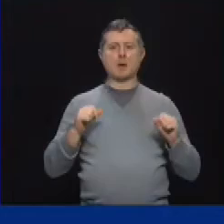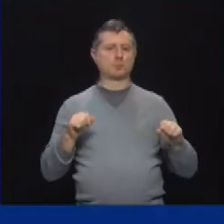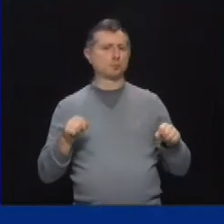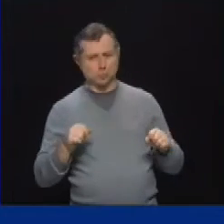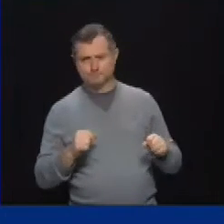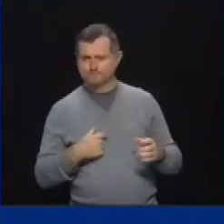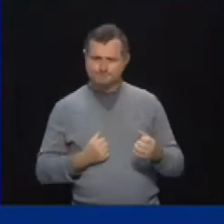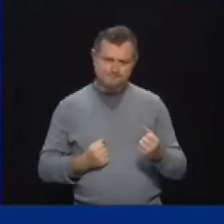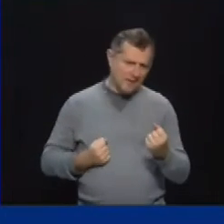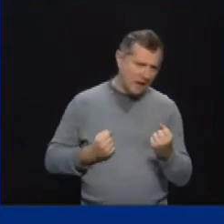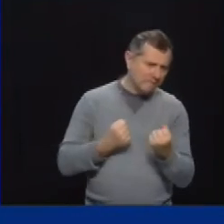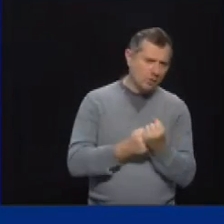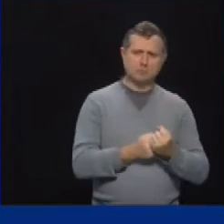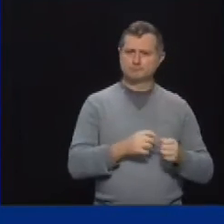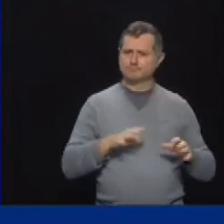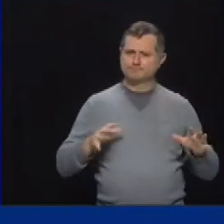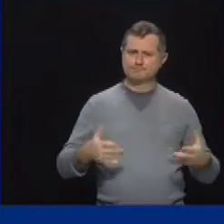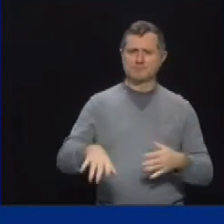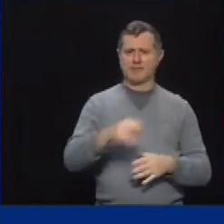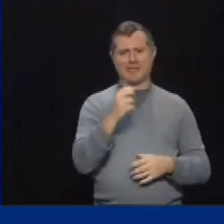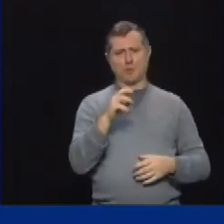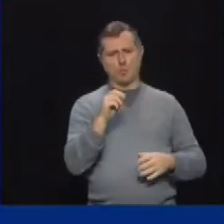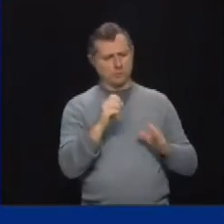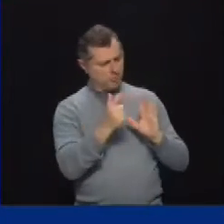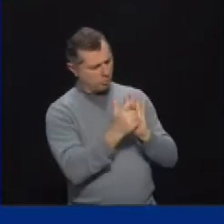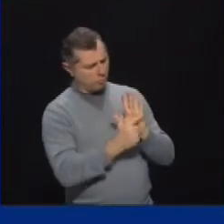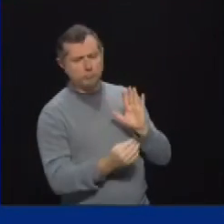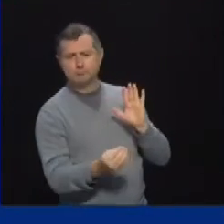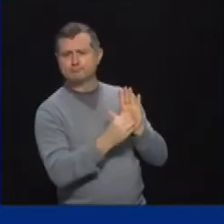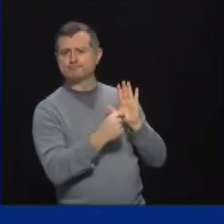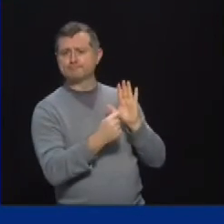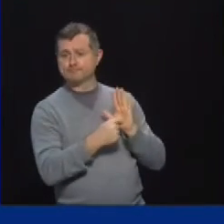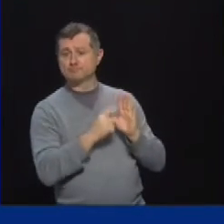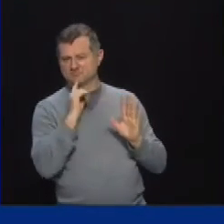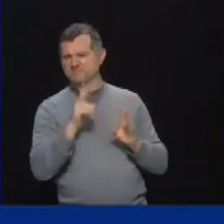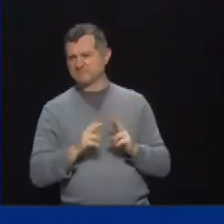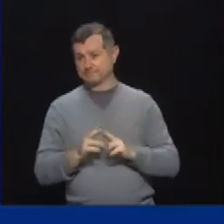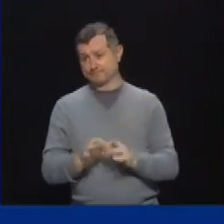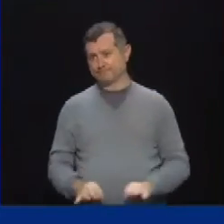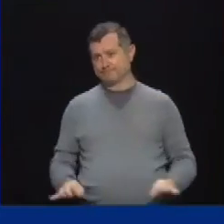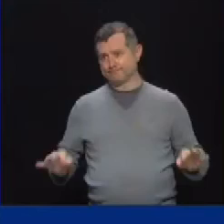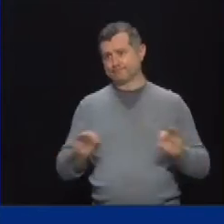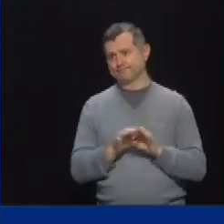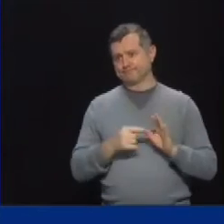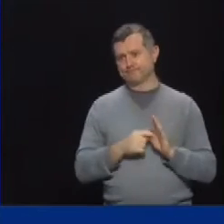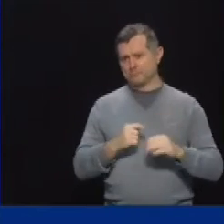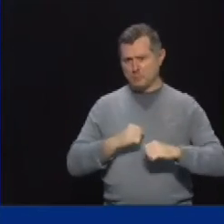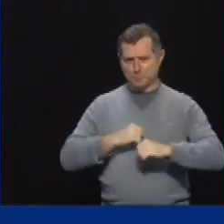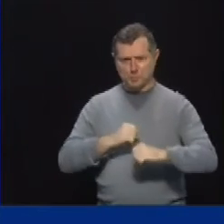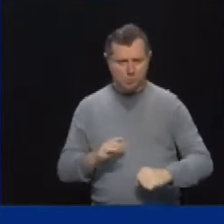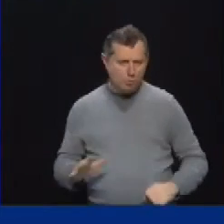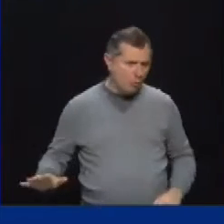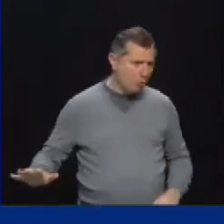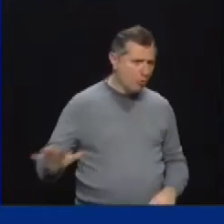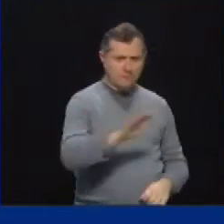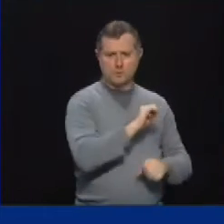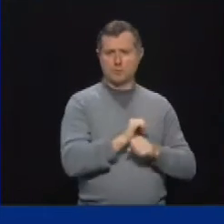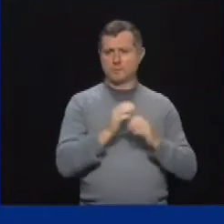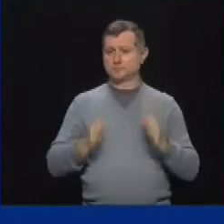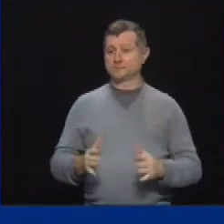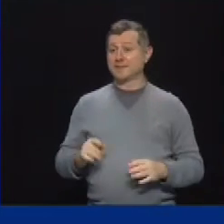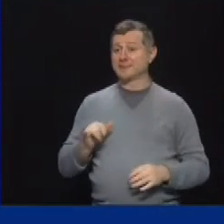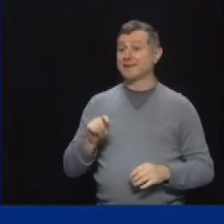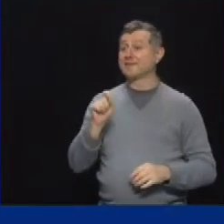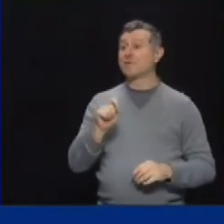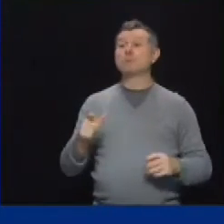is, as said today, a very, very important piece of legislation to protect all workers and therefore to protect everybody in the state because we all